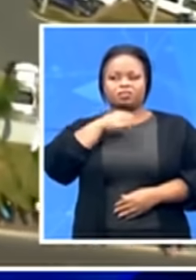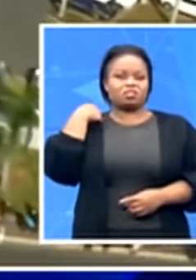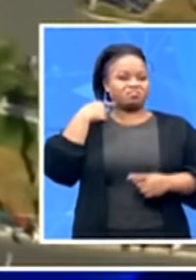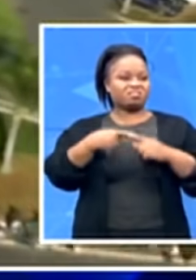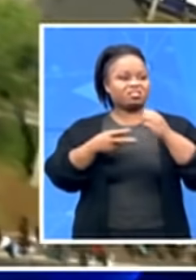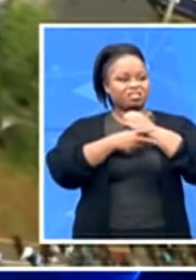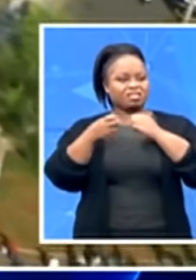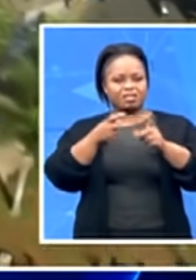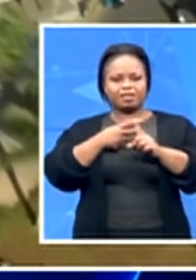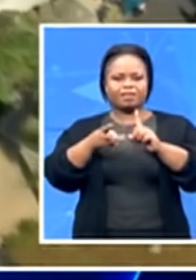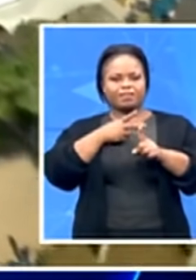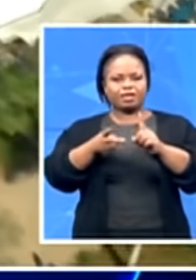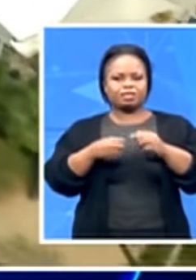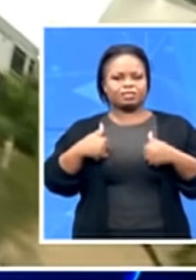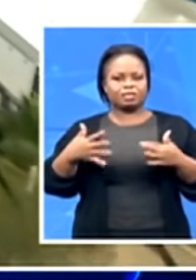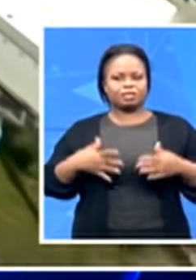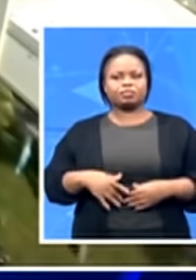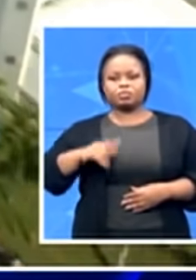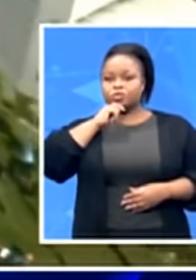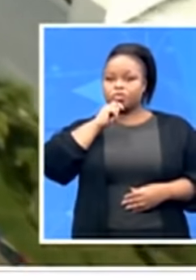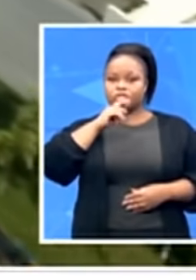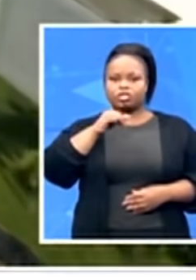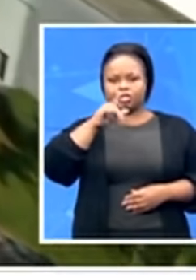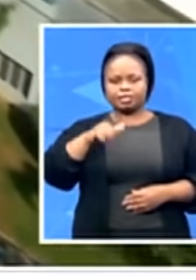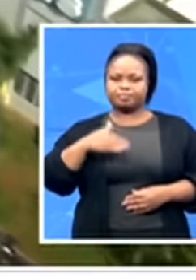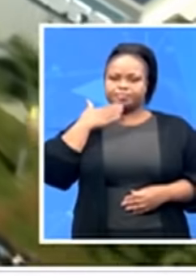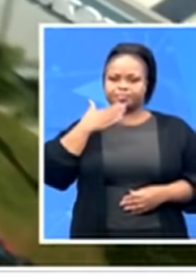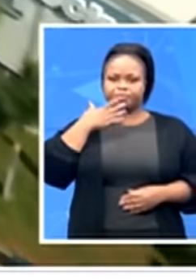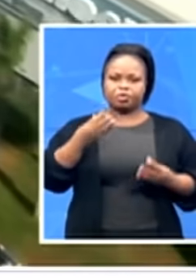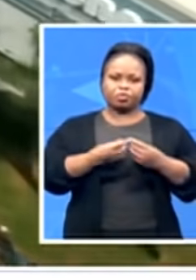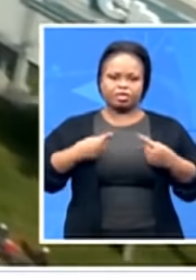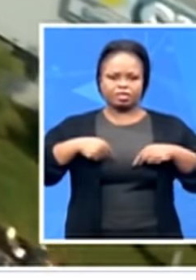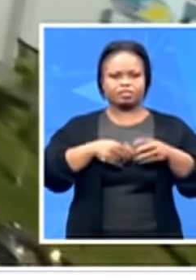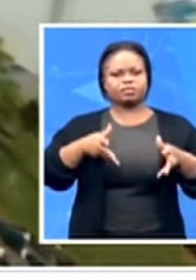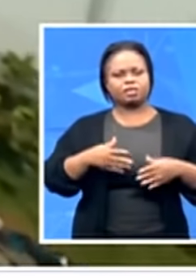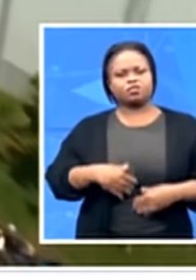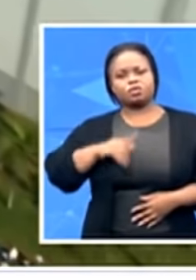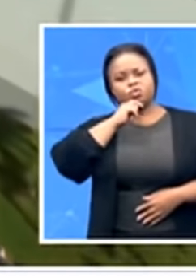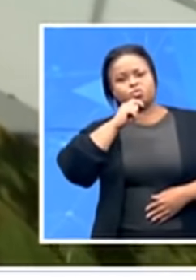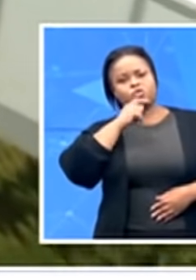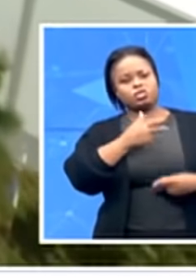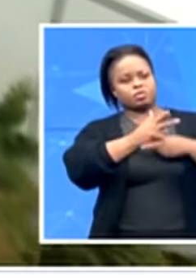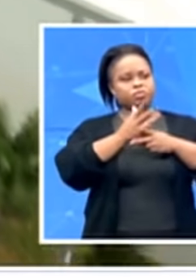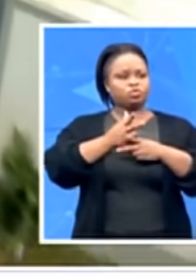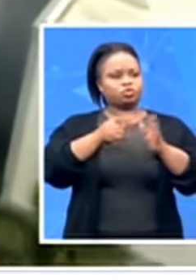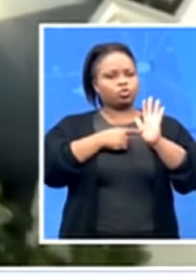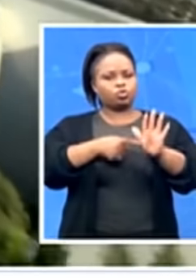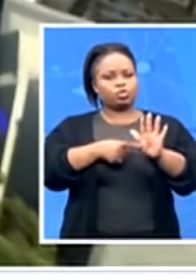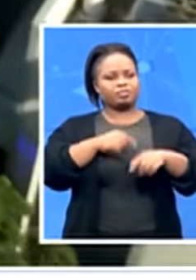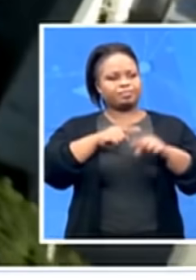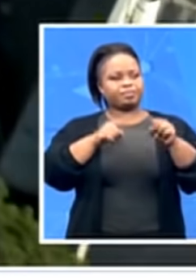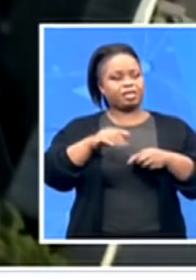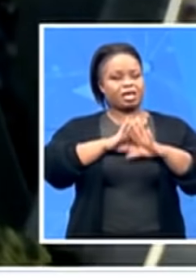very good morning to you, Jayed Leigh. Thank you so much for joining us. All morning we've been covering, the aftermath of the carnage as a result of